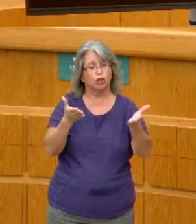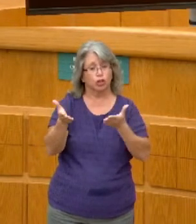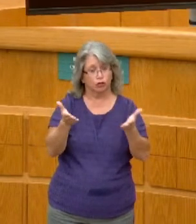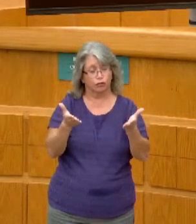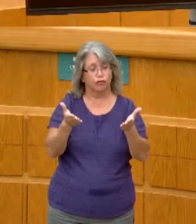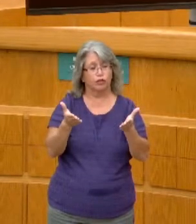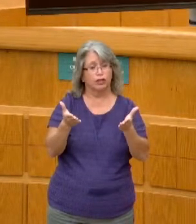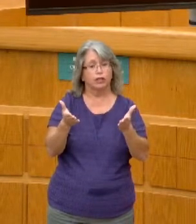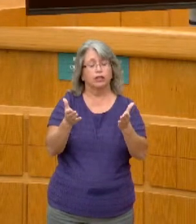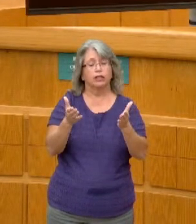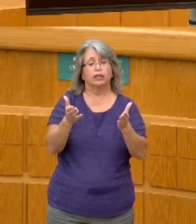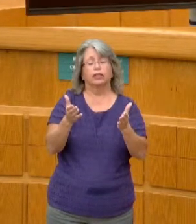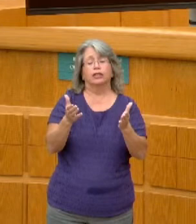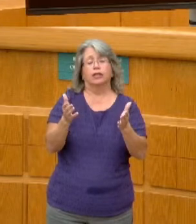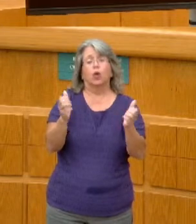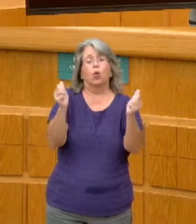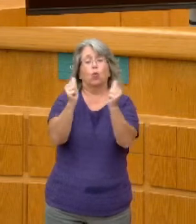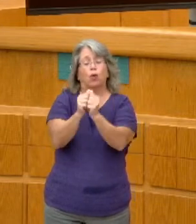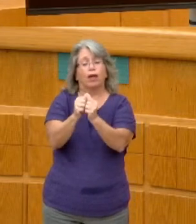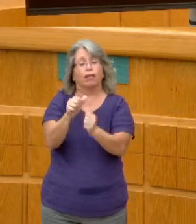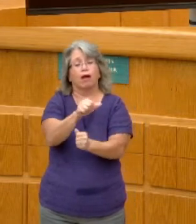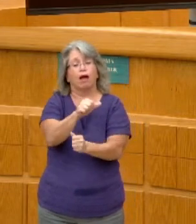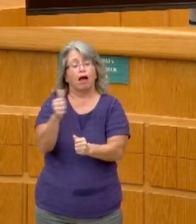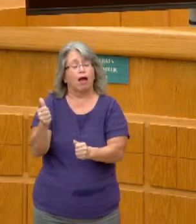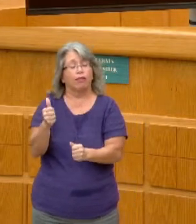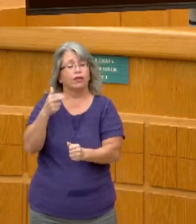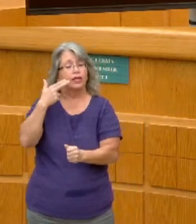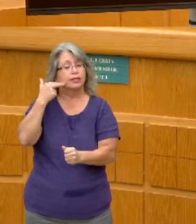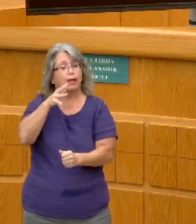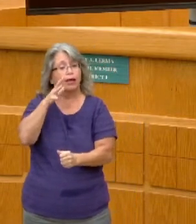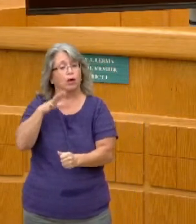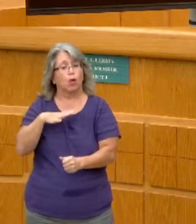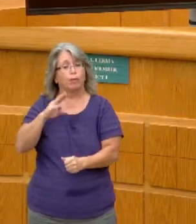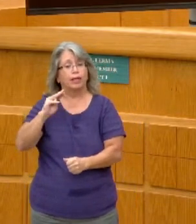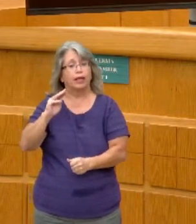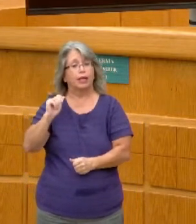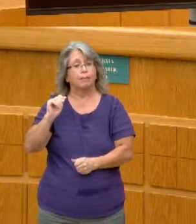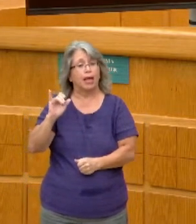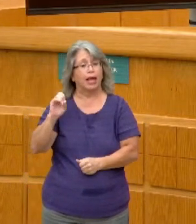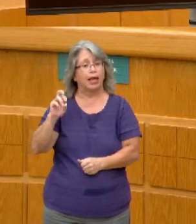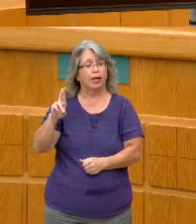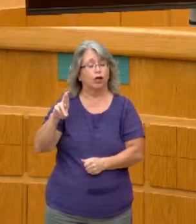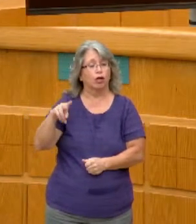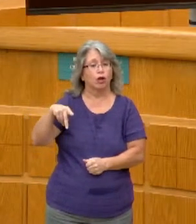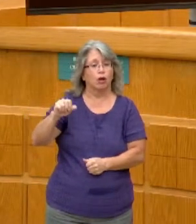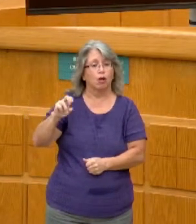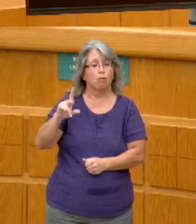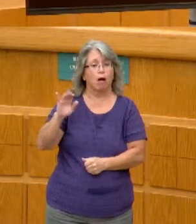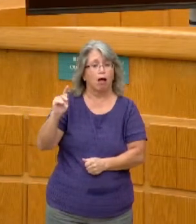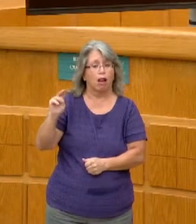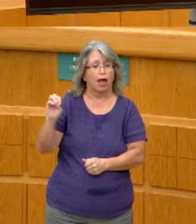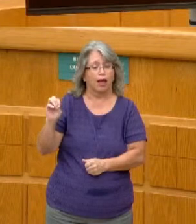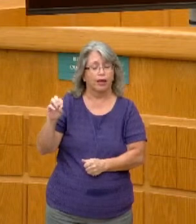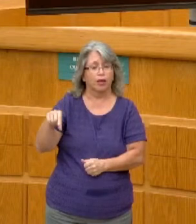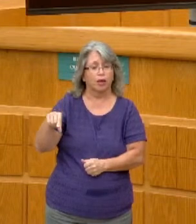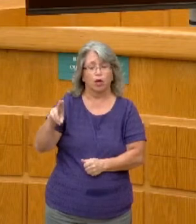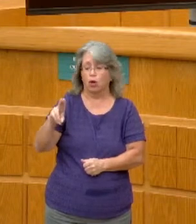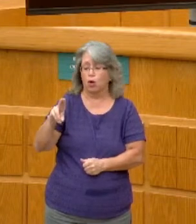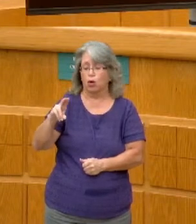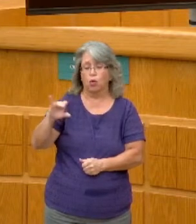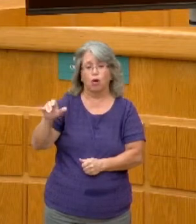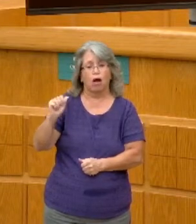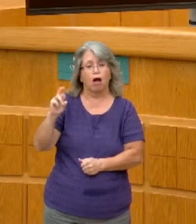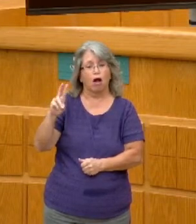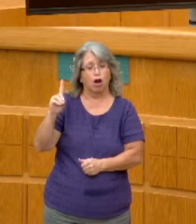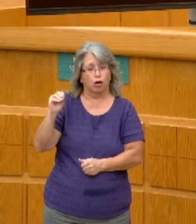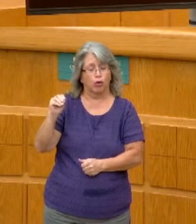alongside another Hispanic woman, Mayor Paulette Guajardo. So it is an important time of the year, and I think it's